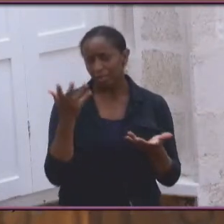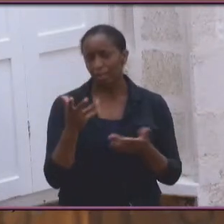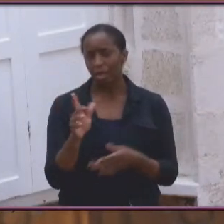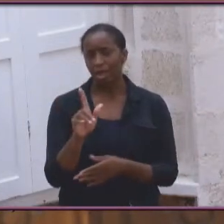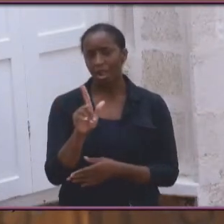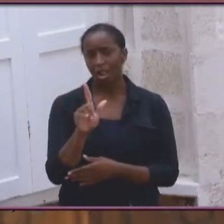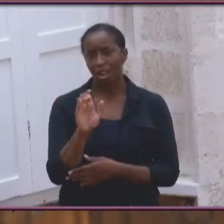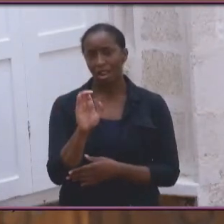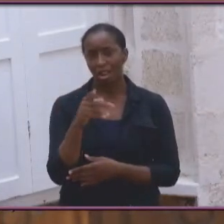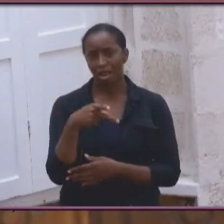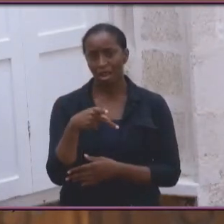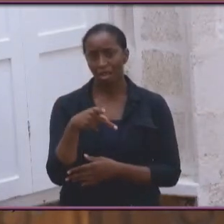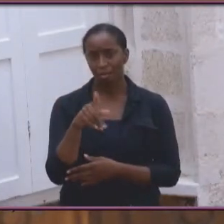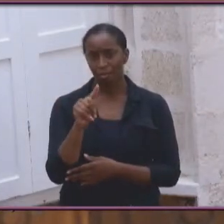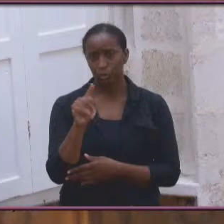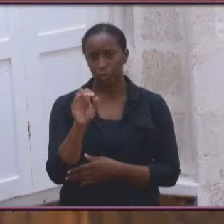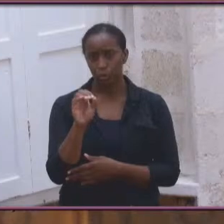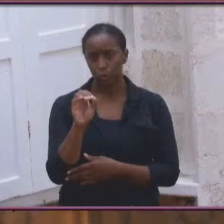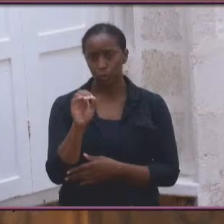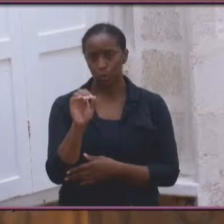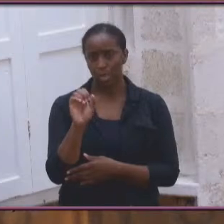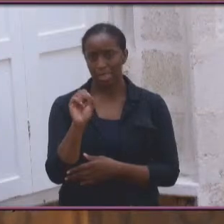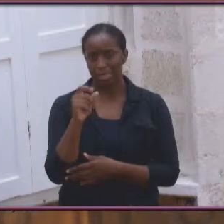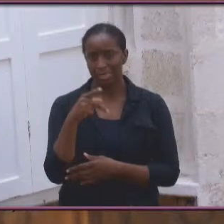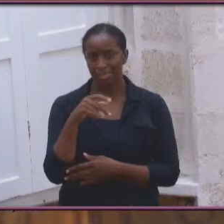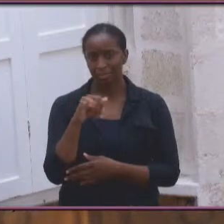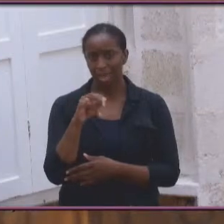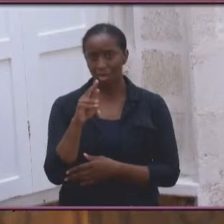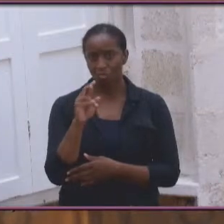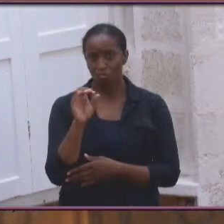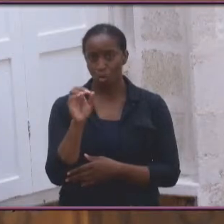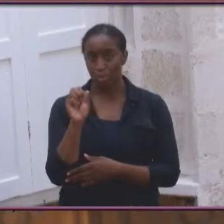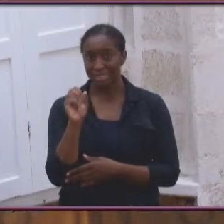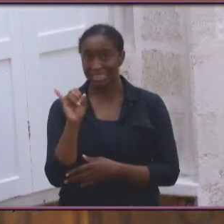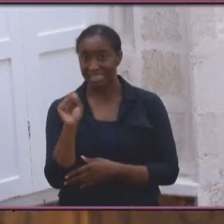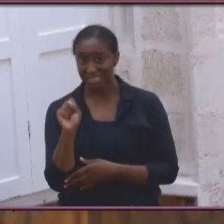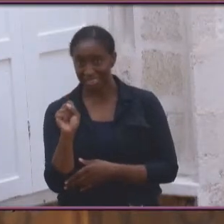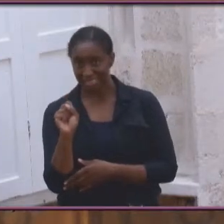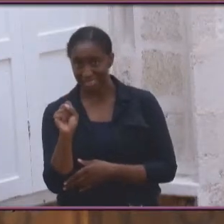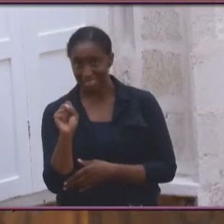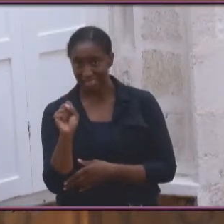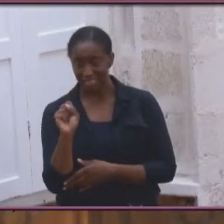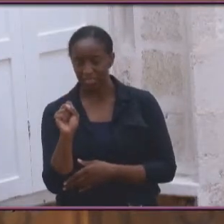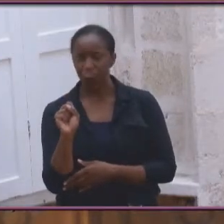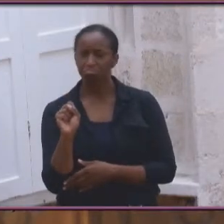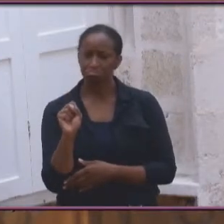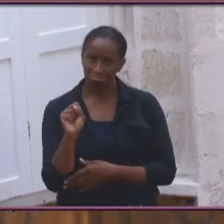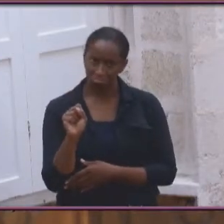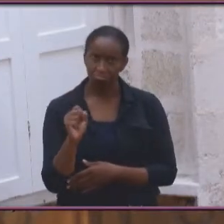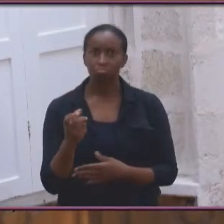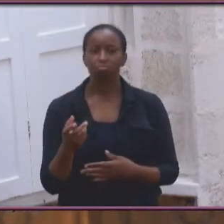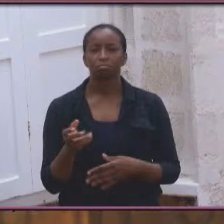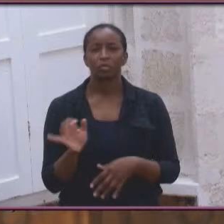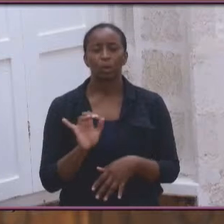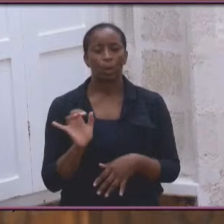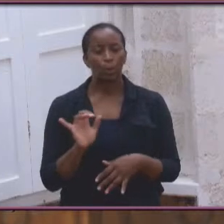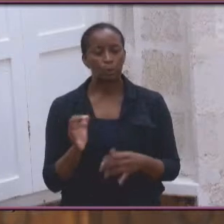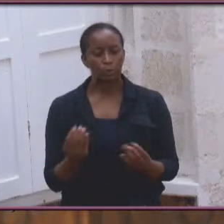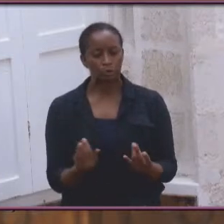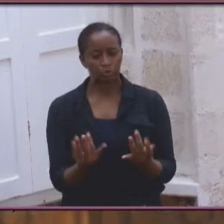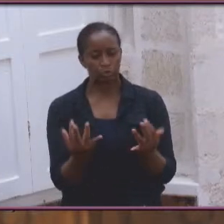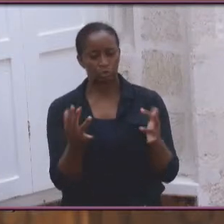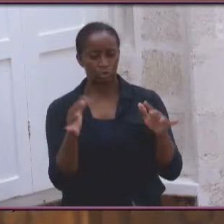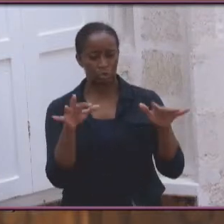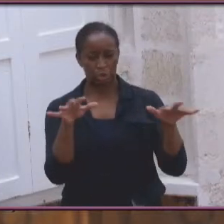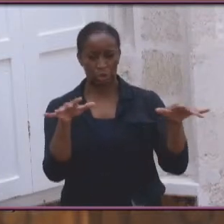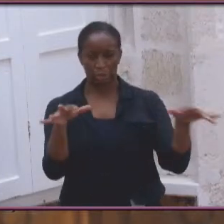perspective of safety, also there's a matter of people hiding in these areas, these dense woody areas and bushy areas,